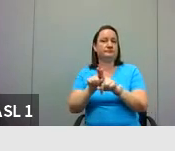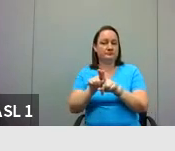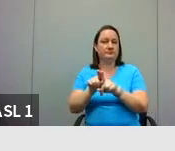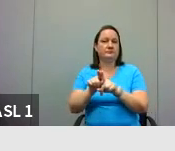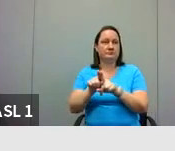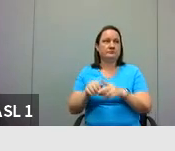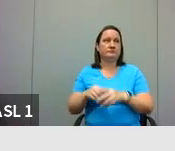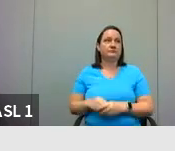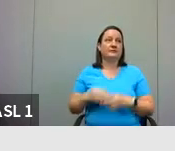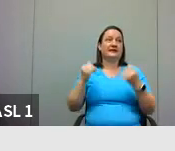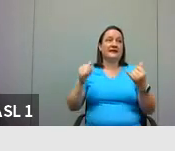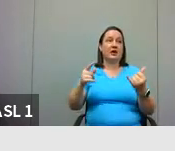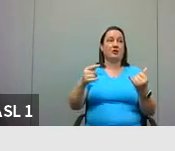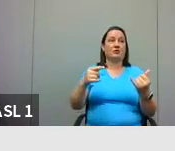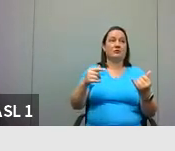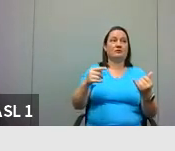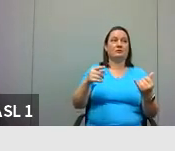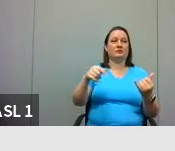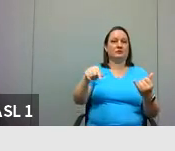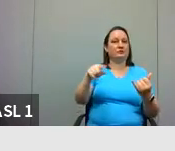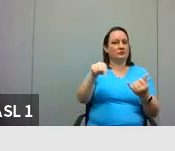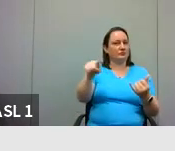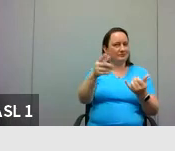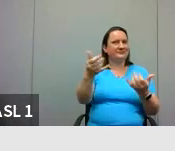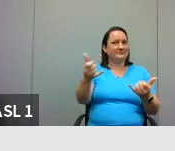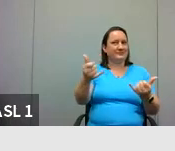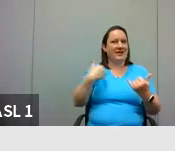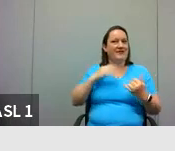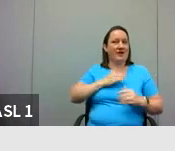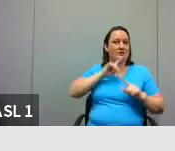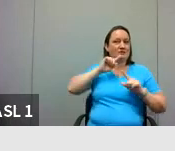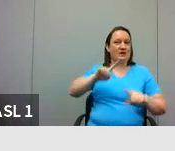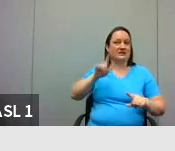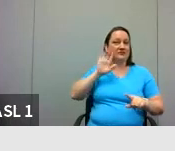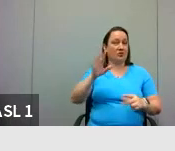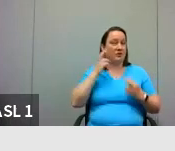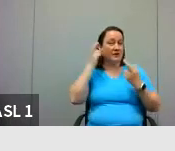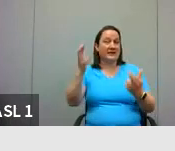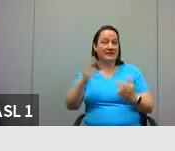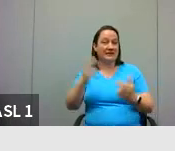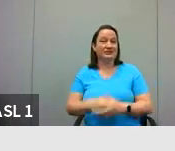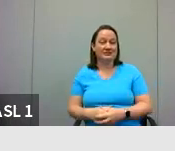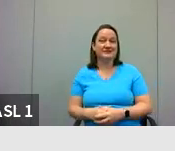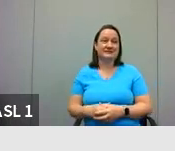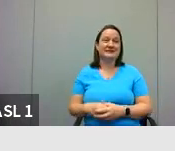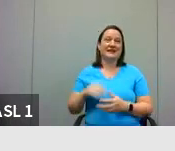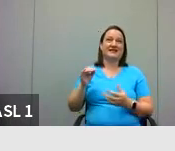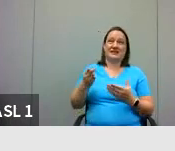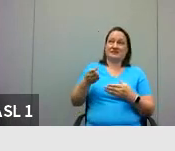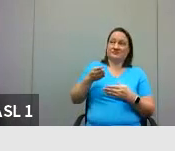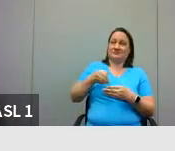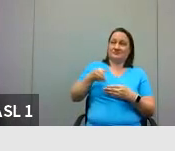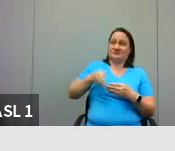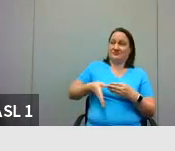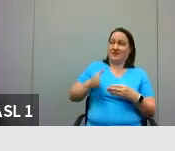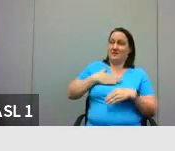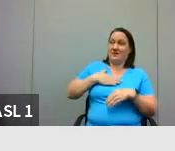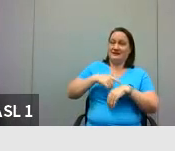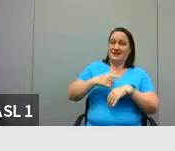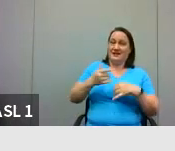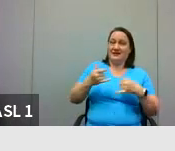And now you have our responses to your recommendations. And that pretty much concludes my remarks today. Does anyone have